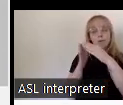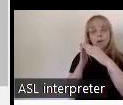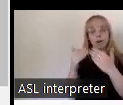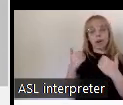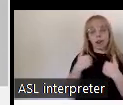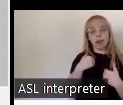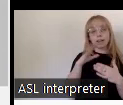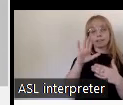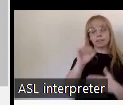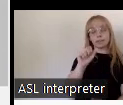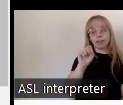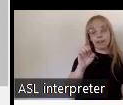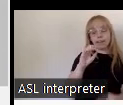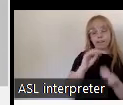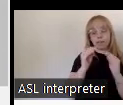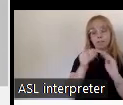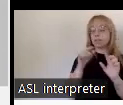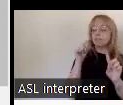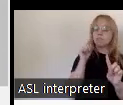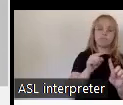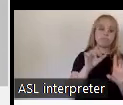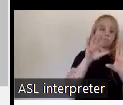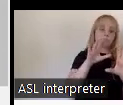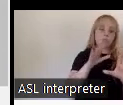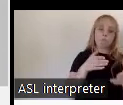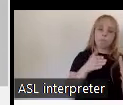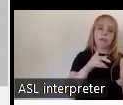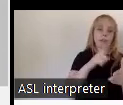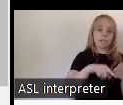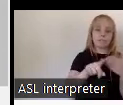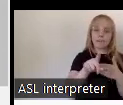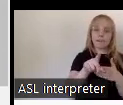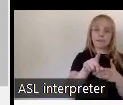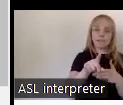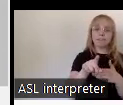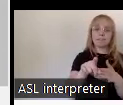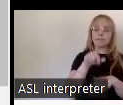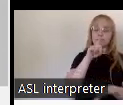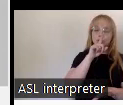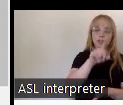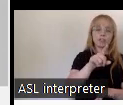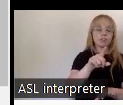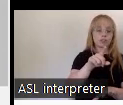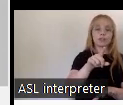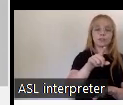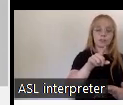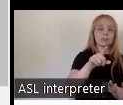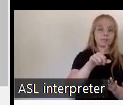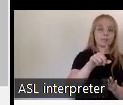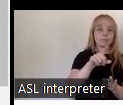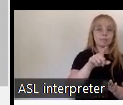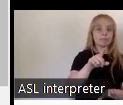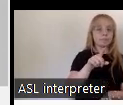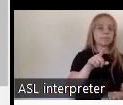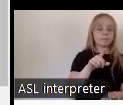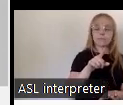county case number. This is a great way to do that, to make sure that there's a